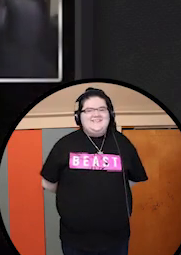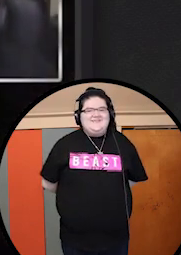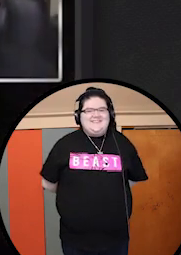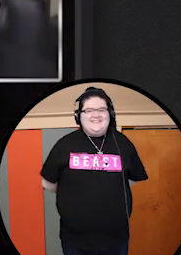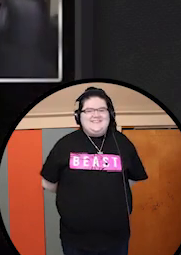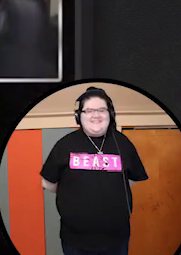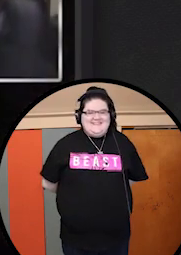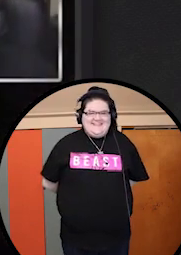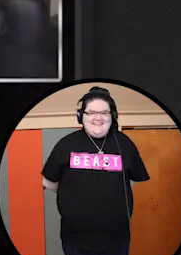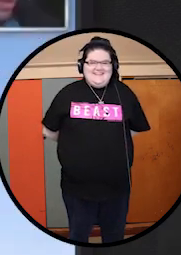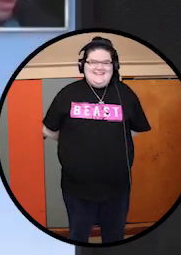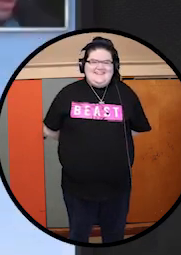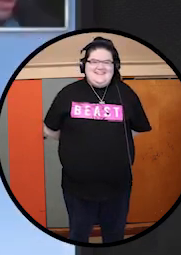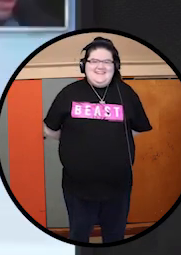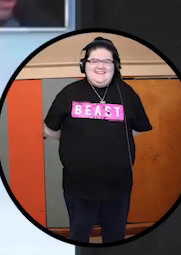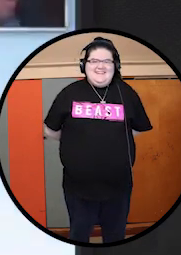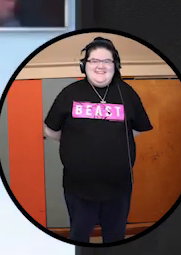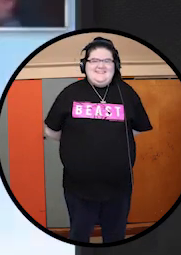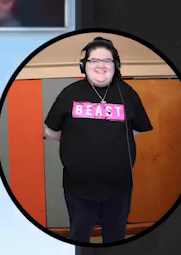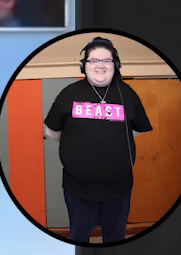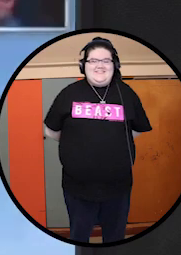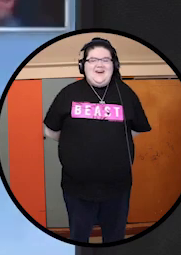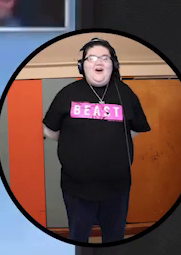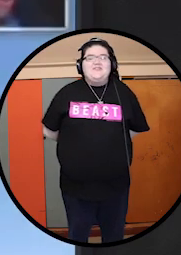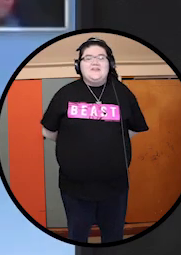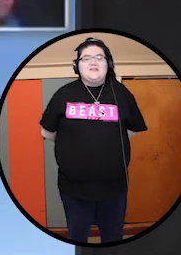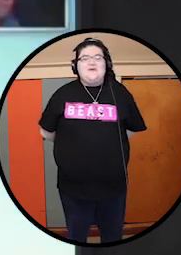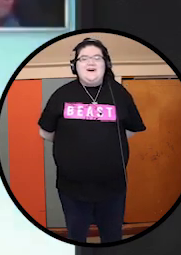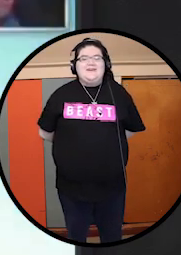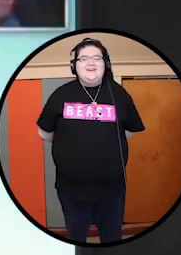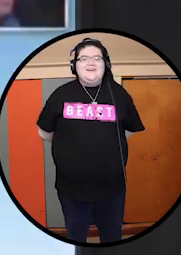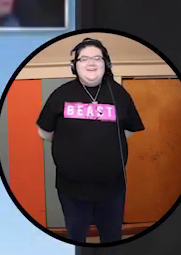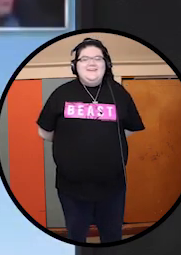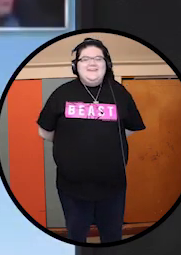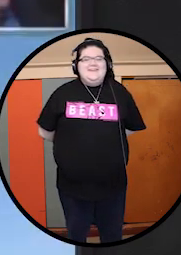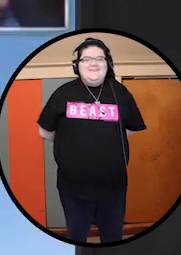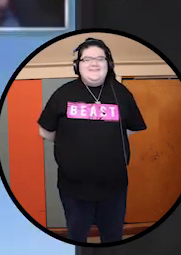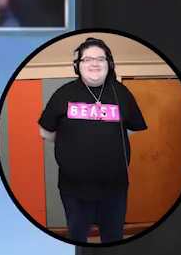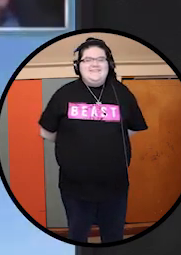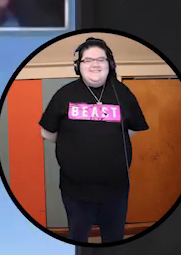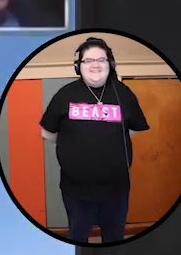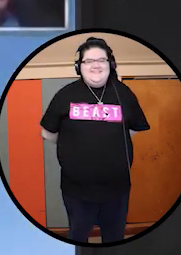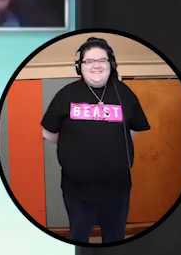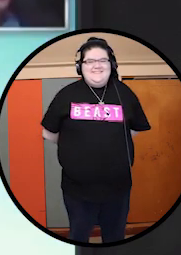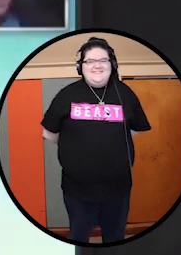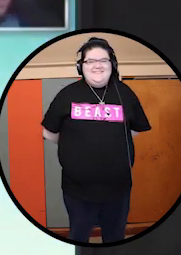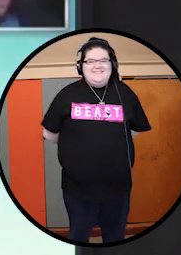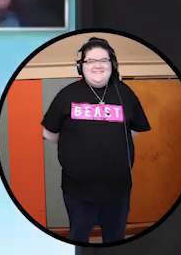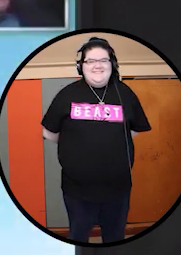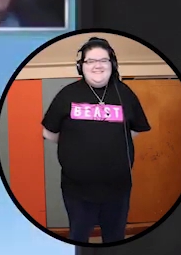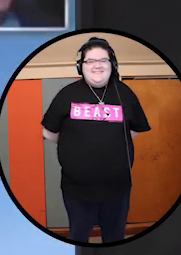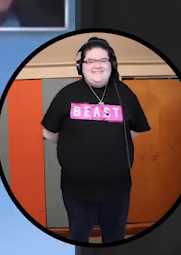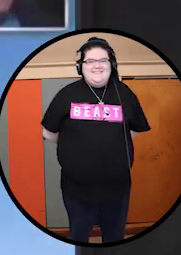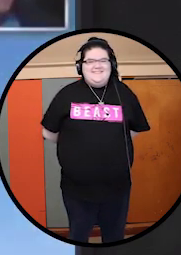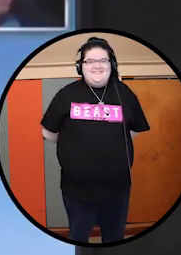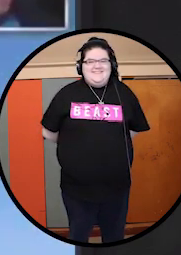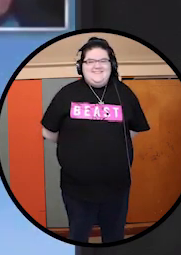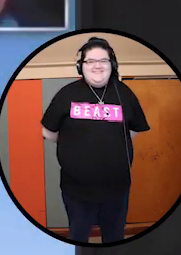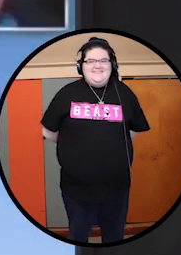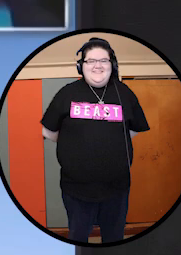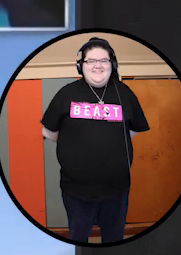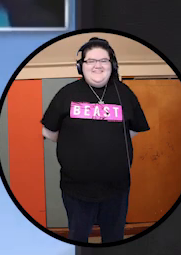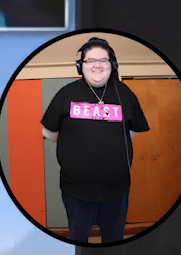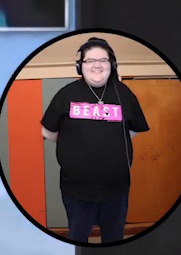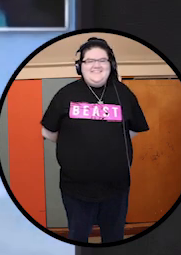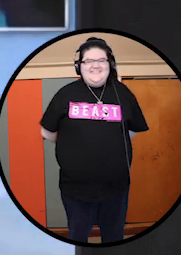I'd be worried. I would be too. I need to kill things now. I want to get it's just, oh, this one. Zazzy DH. I thought it said Zerker HD. I swear if this person